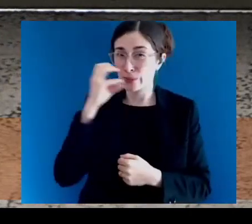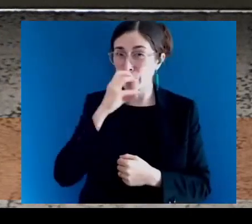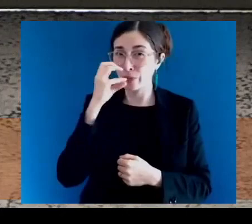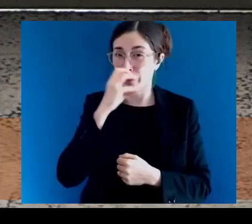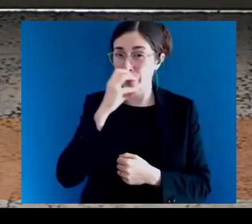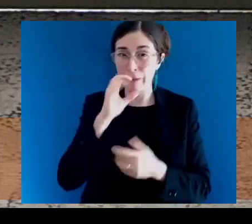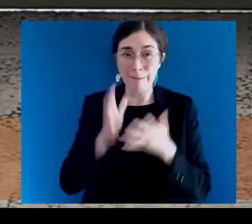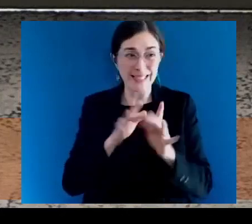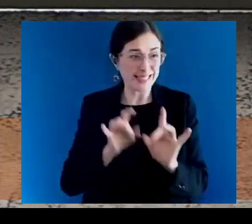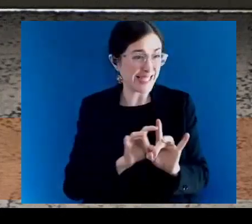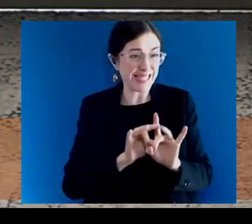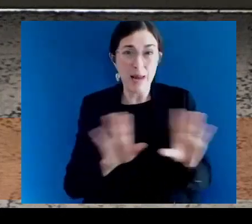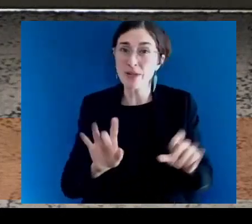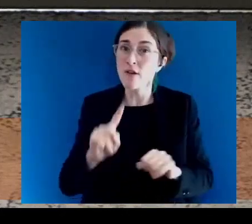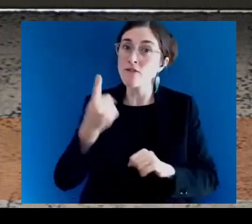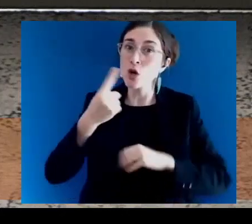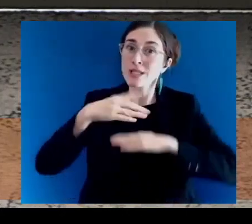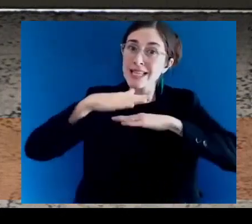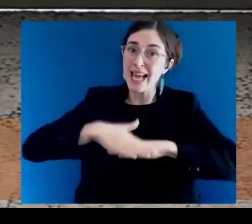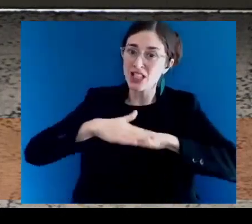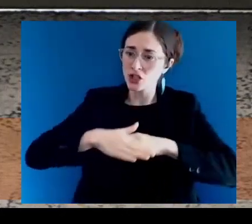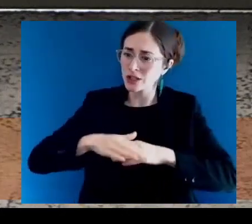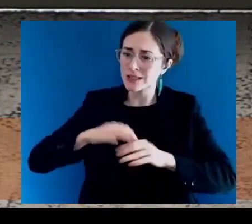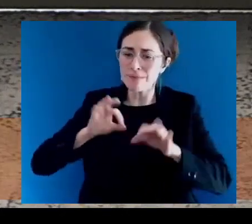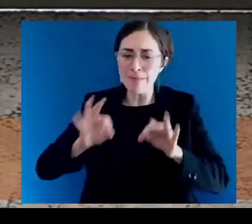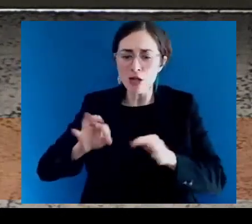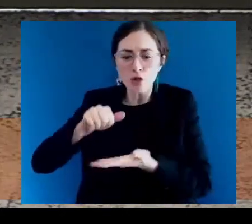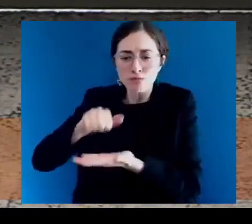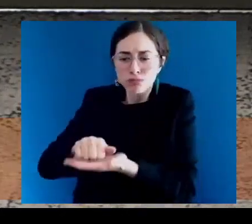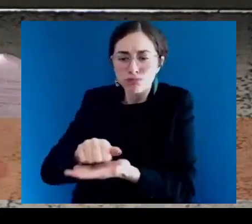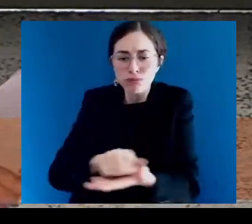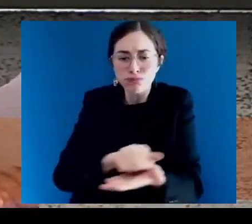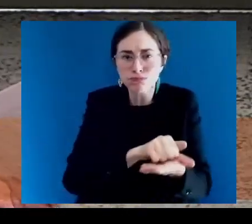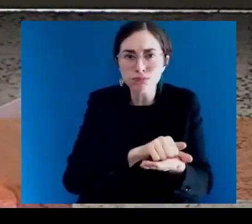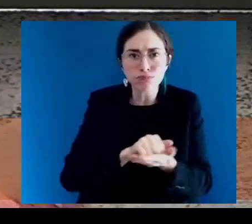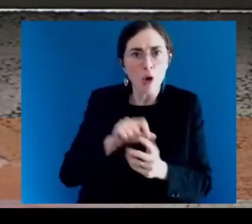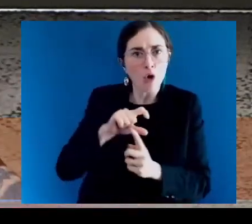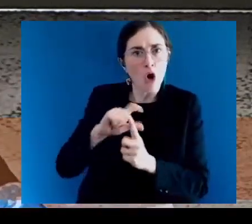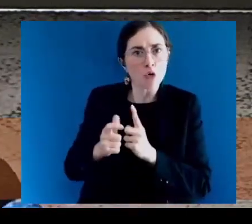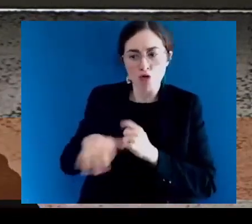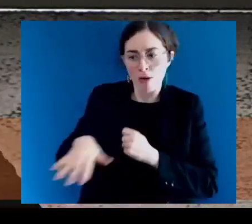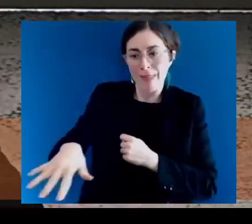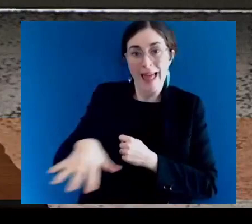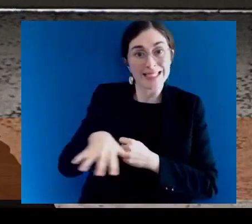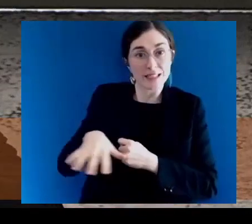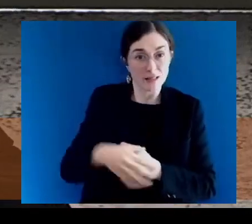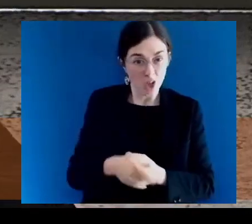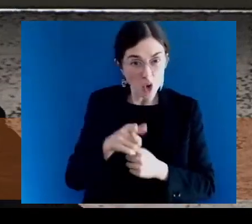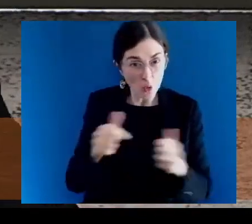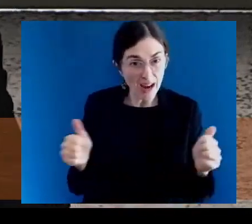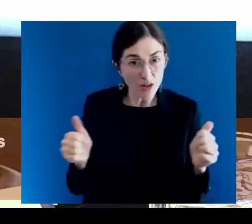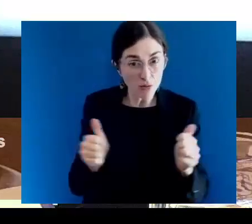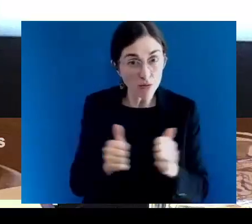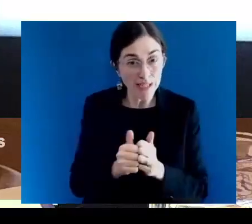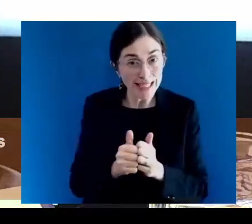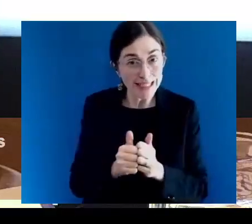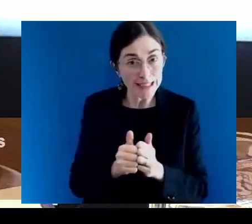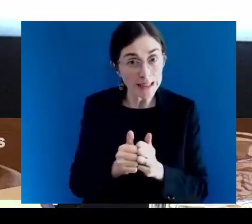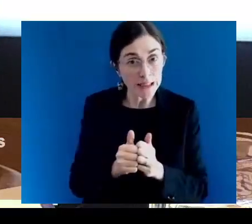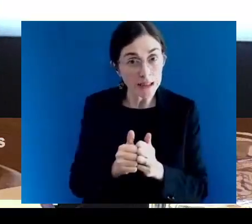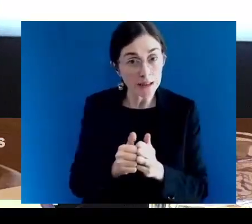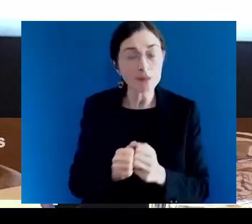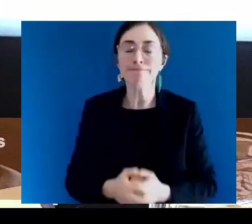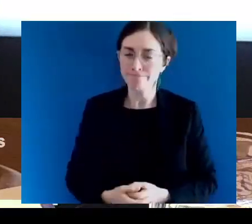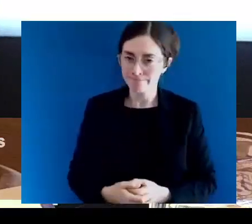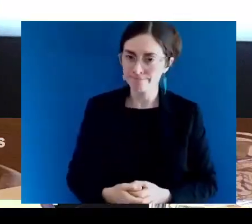Nations places and cultural sites. So I take it you would agree with those comments by the Commonwealth Minister? Yes, I